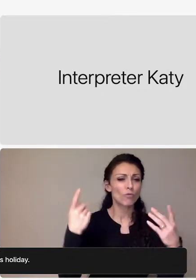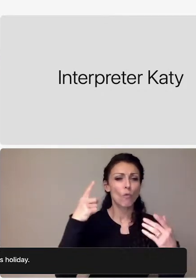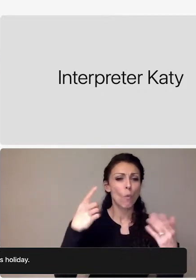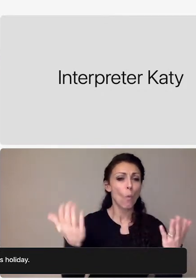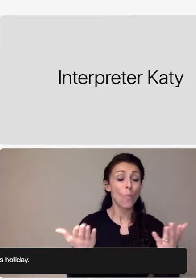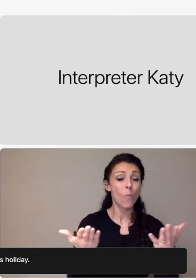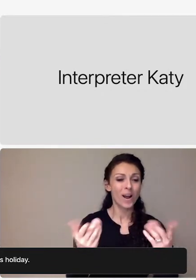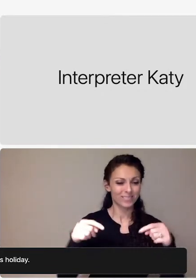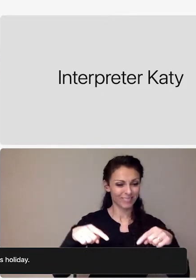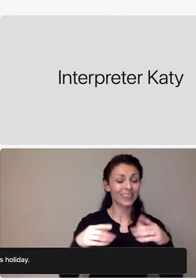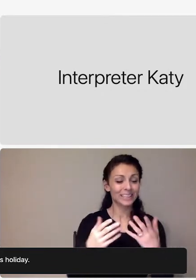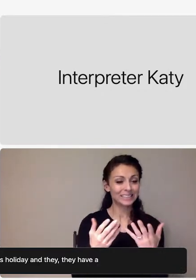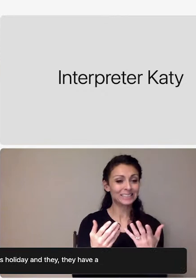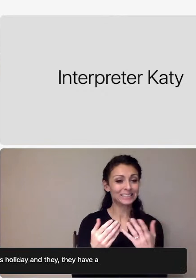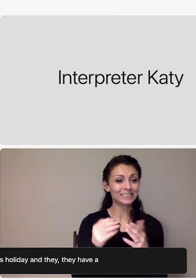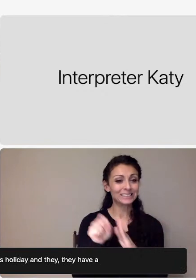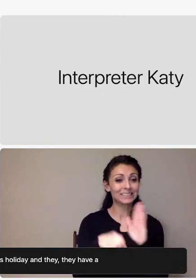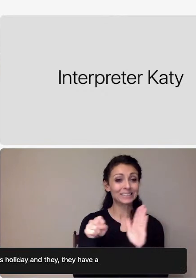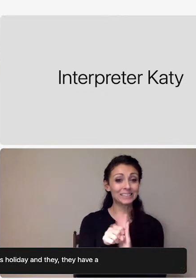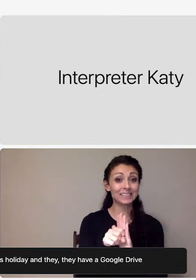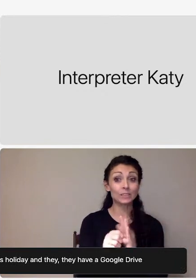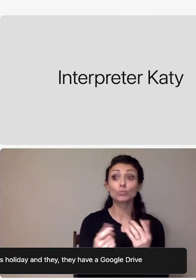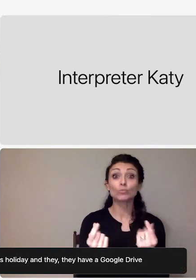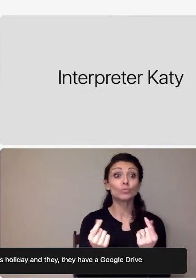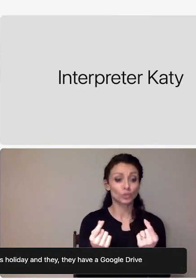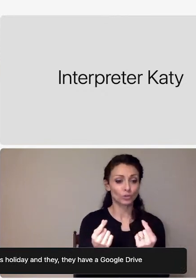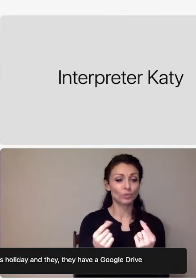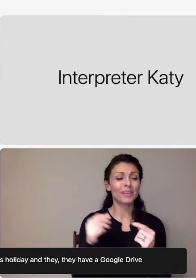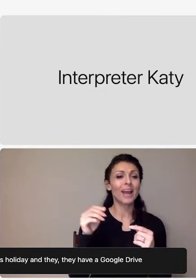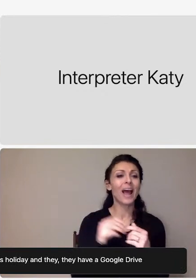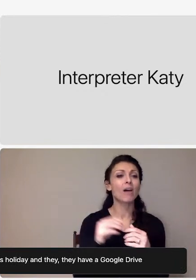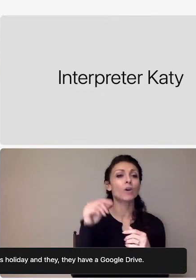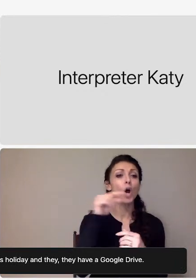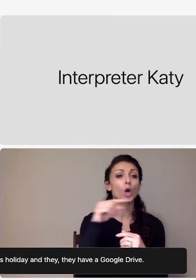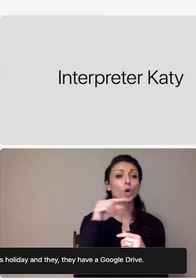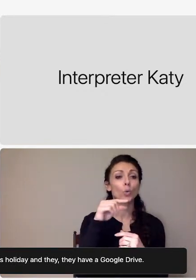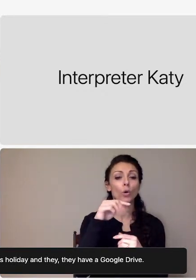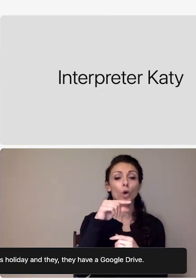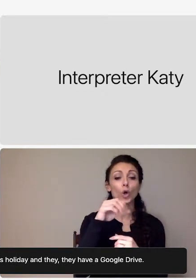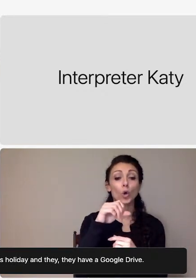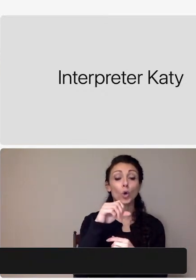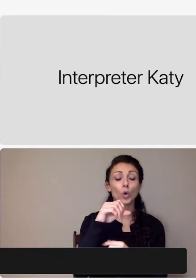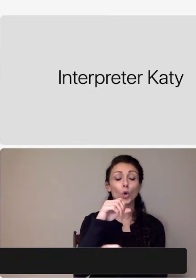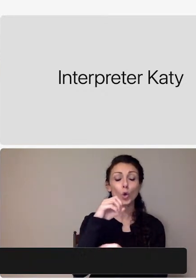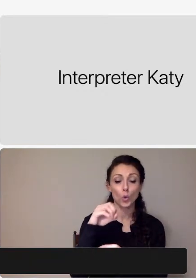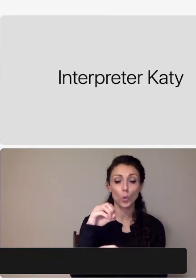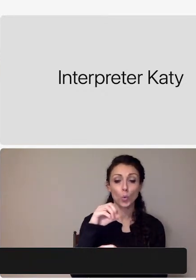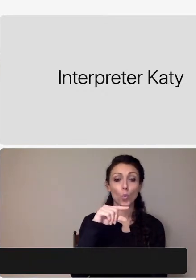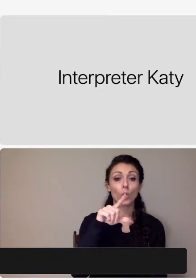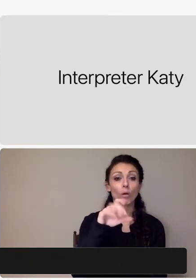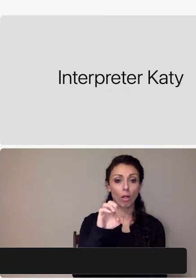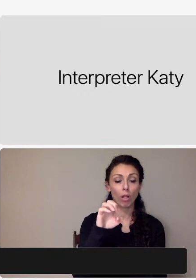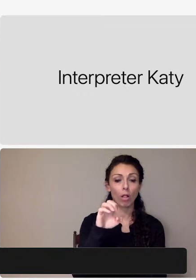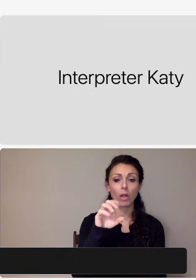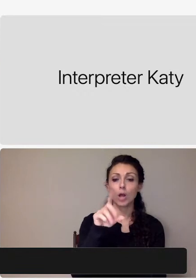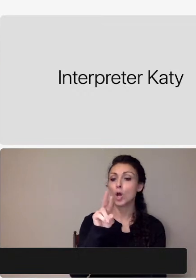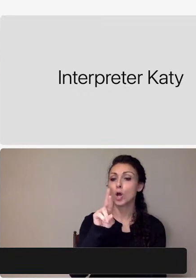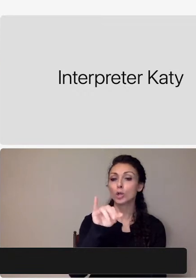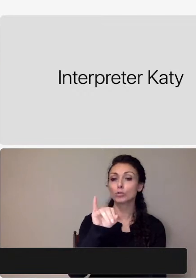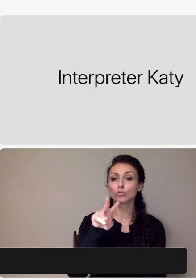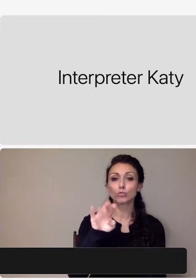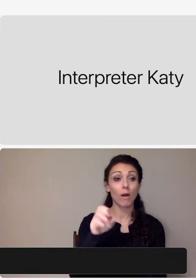and they have a google drive that says the different items questions students answered and